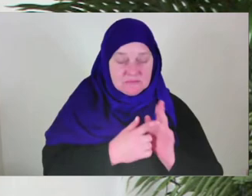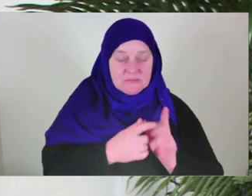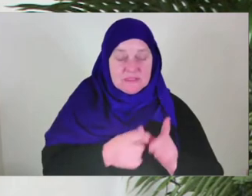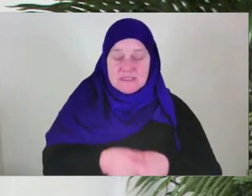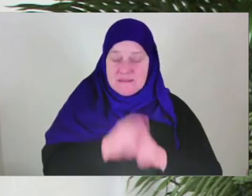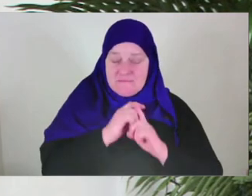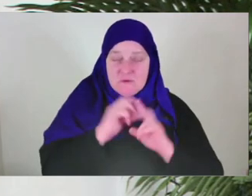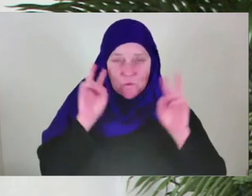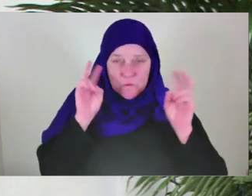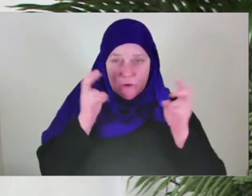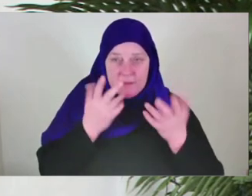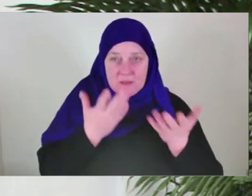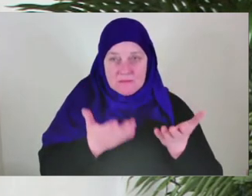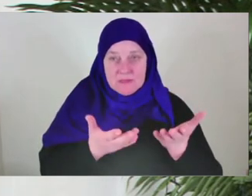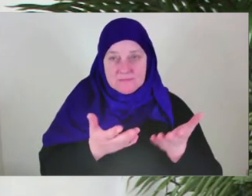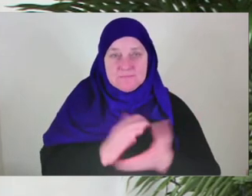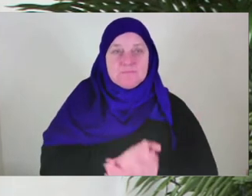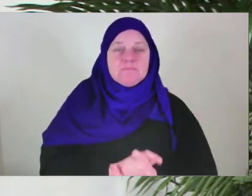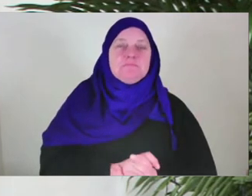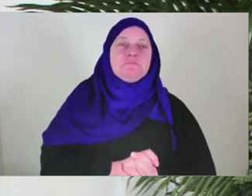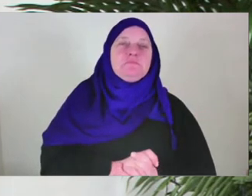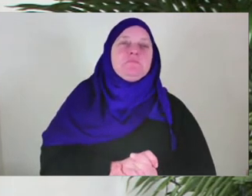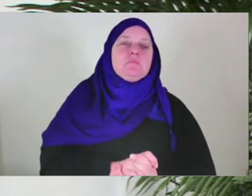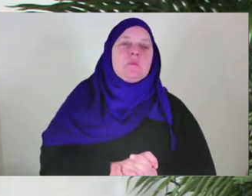any lawyer.